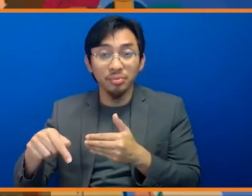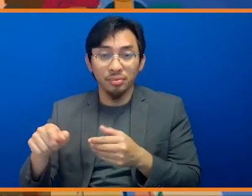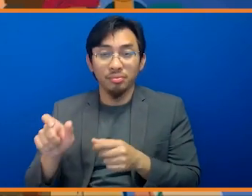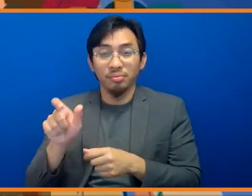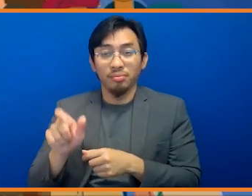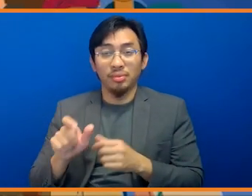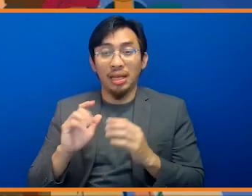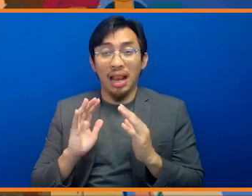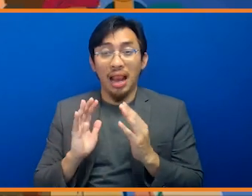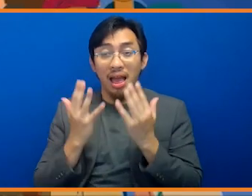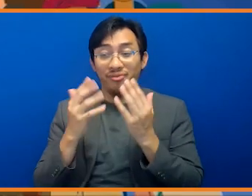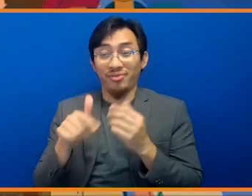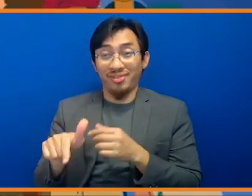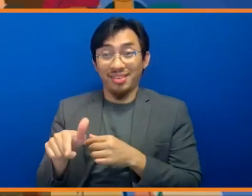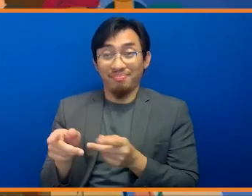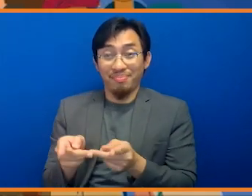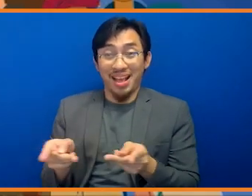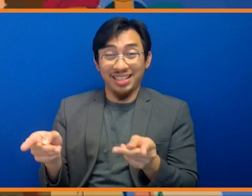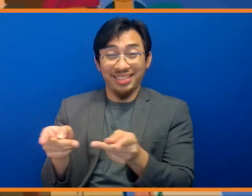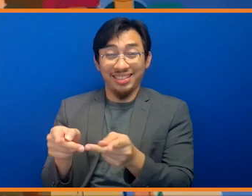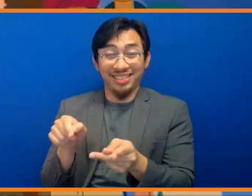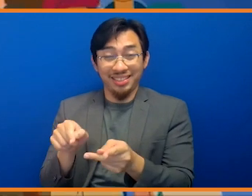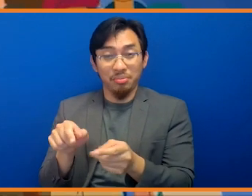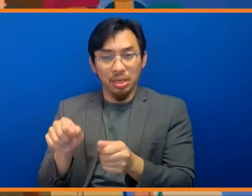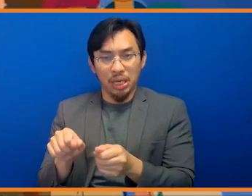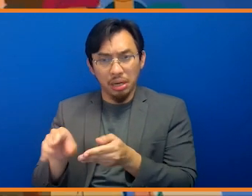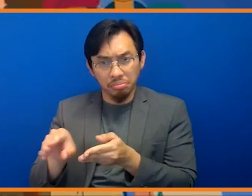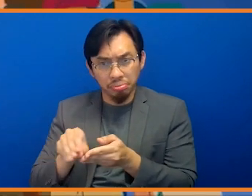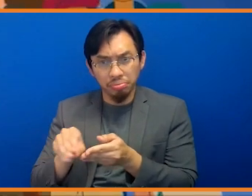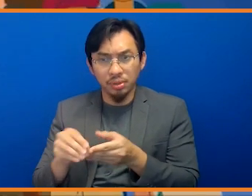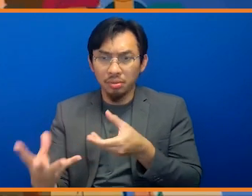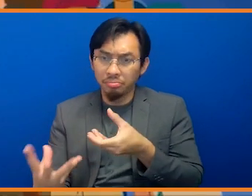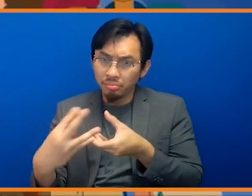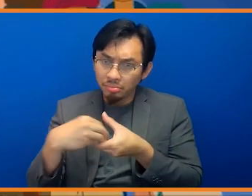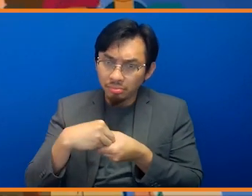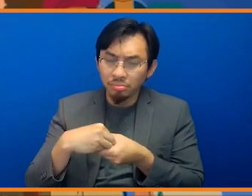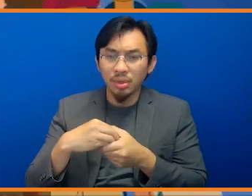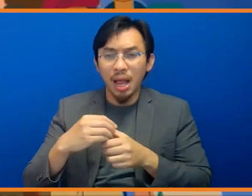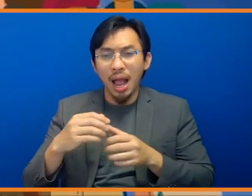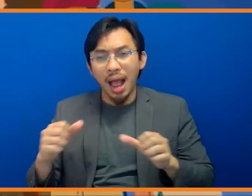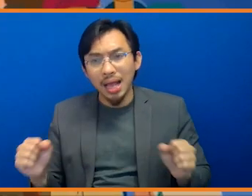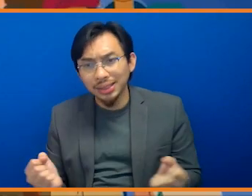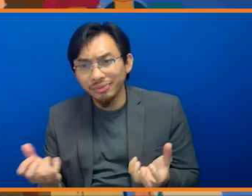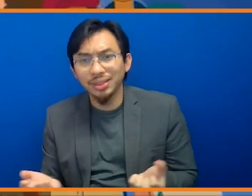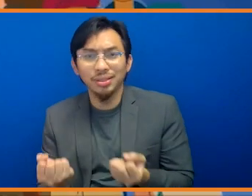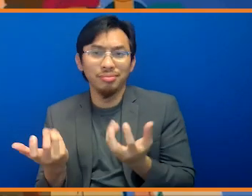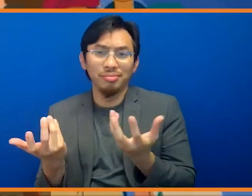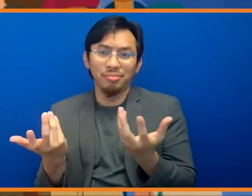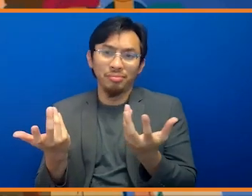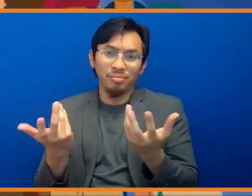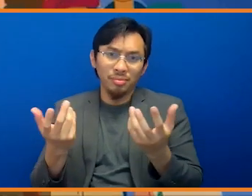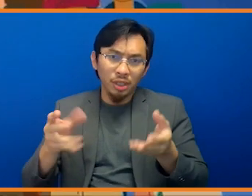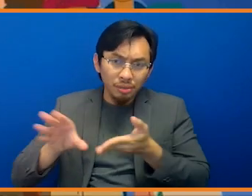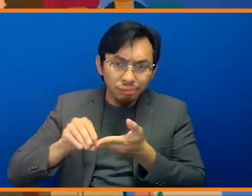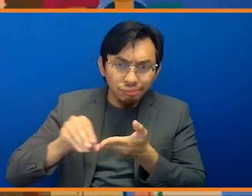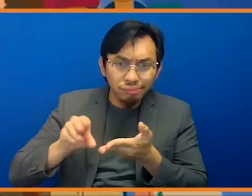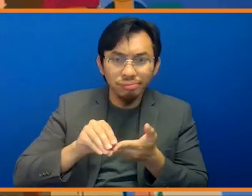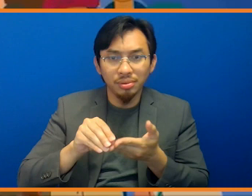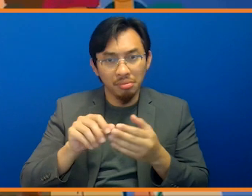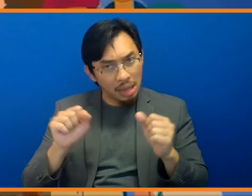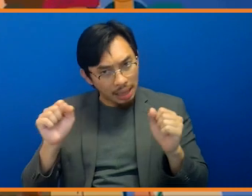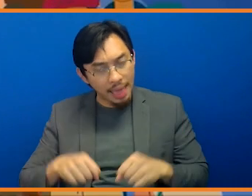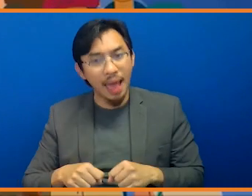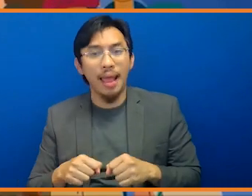each person living in the affected area can be a recorder to join the activity